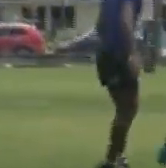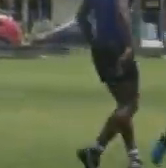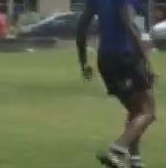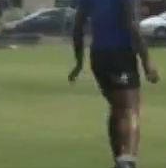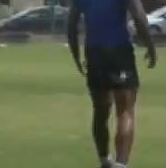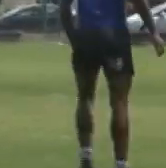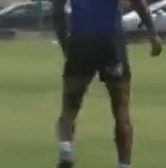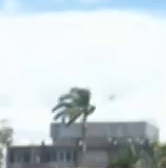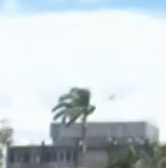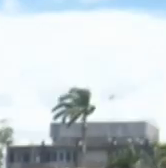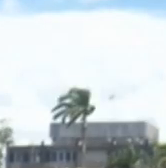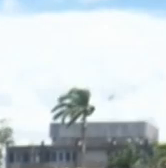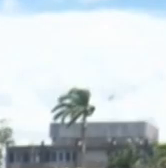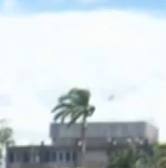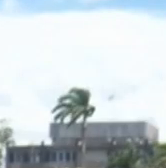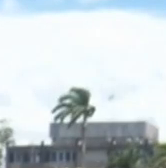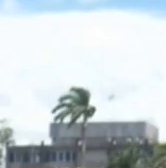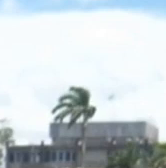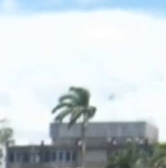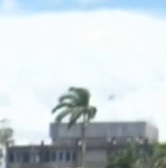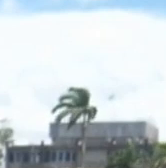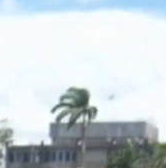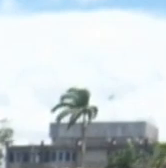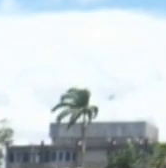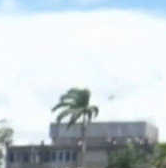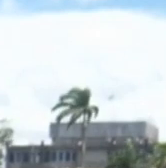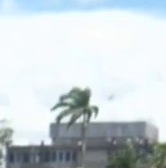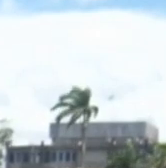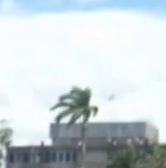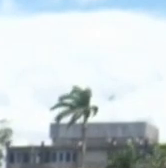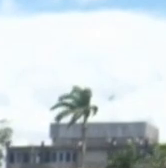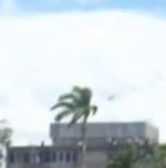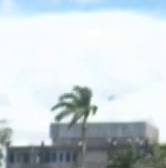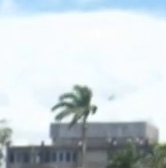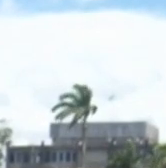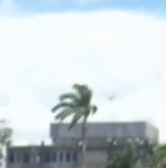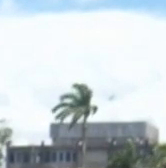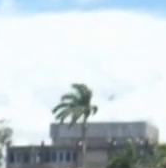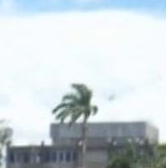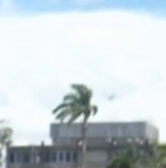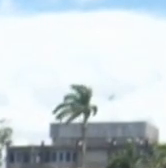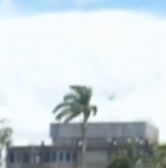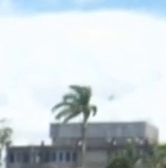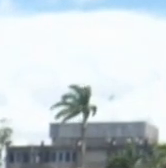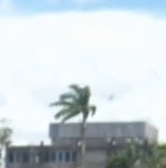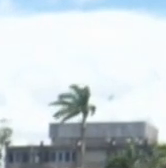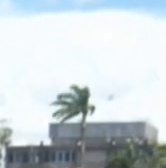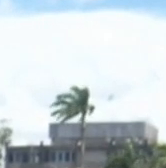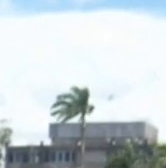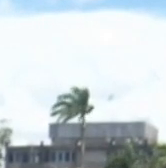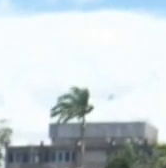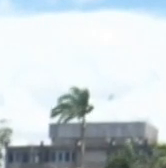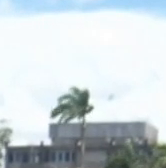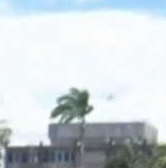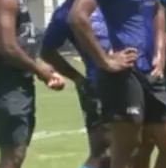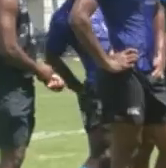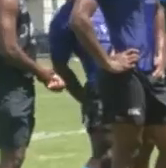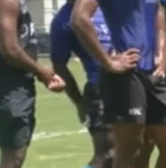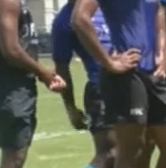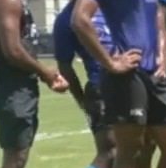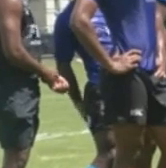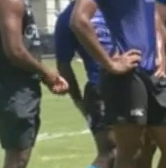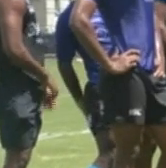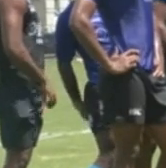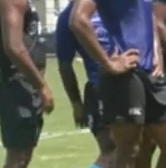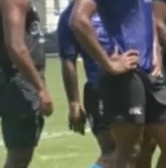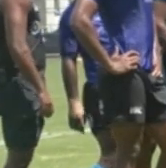and Mari Sevens. The majority of them are from Skipper. There's 1 or 2 that have played in domestic Sevens competitions, notably they who has